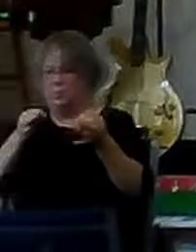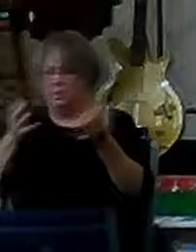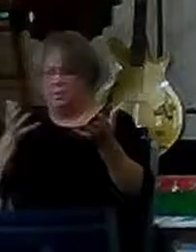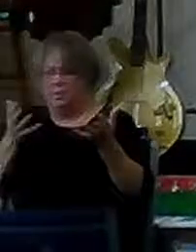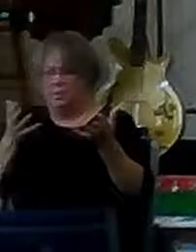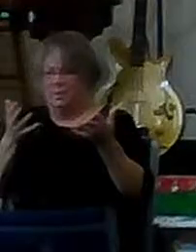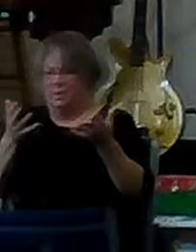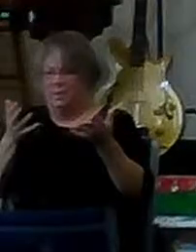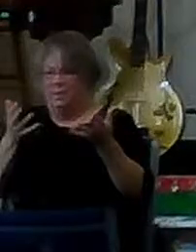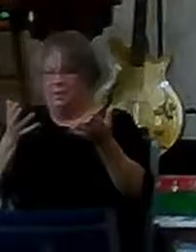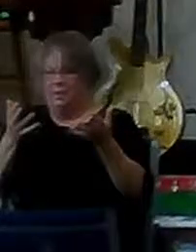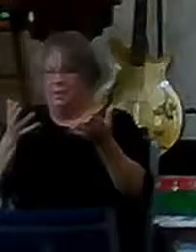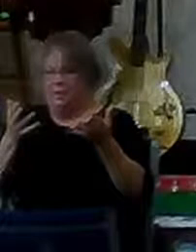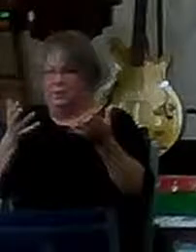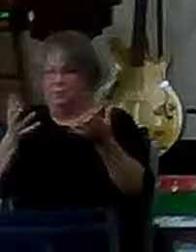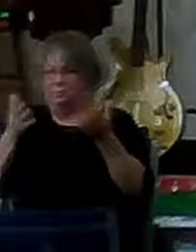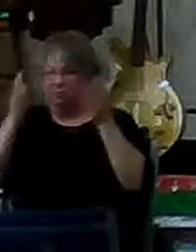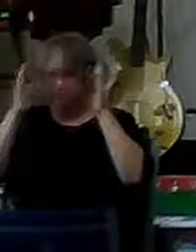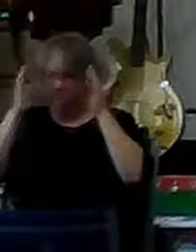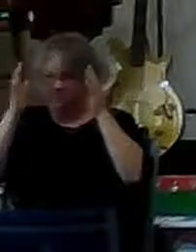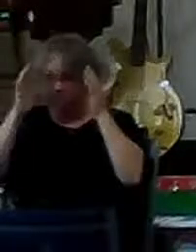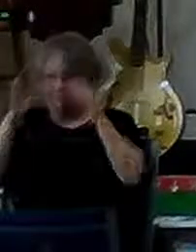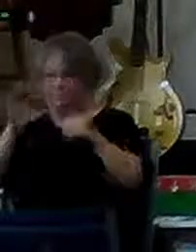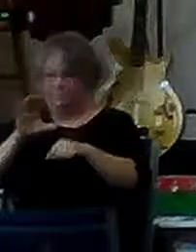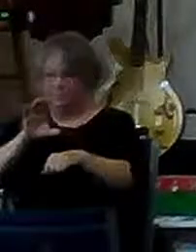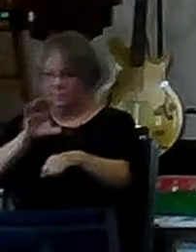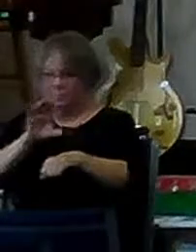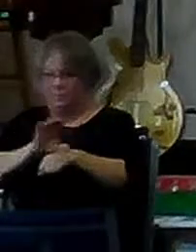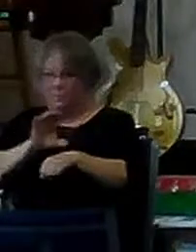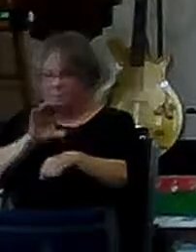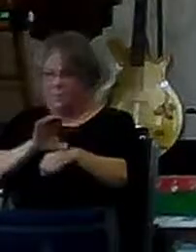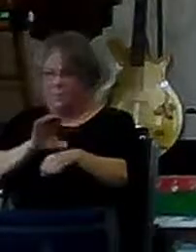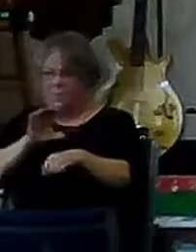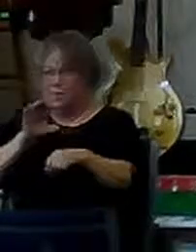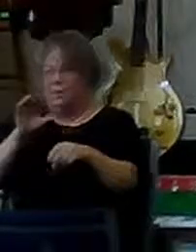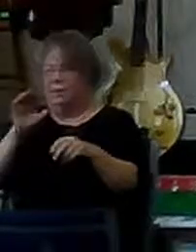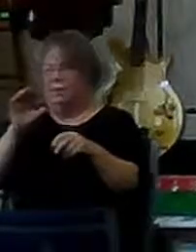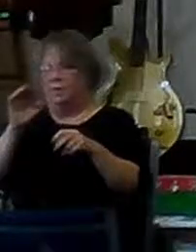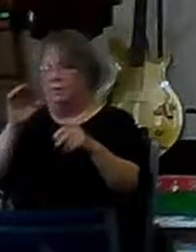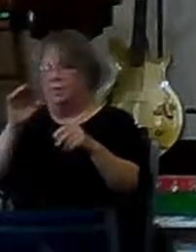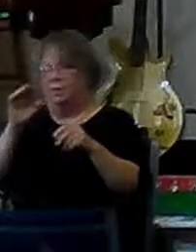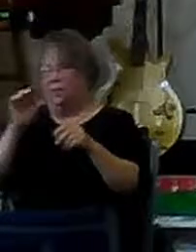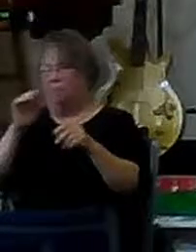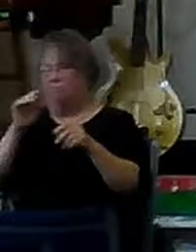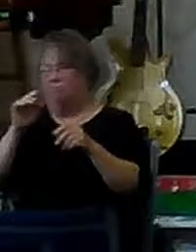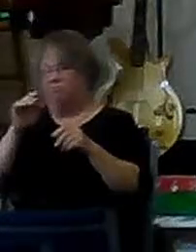term. He was attending church in an Armenian congregation.